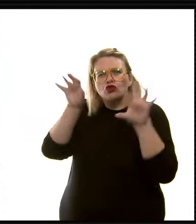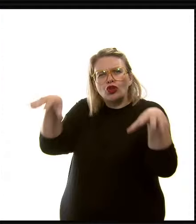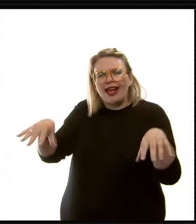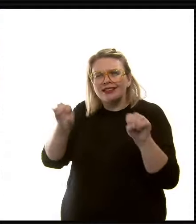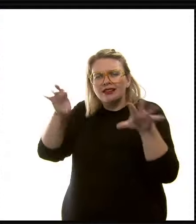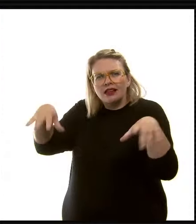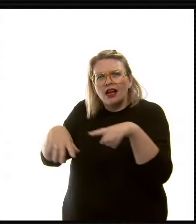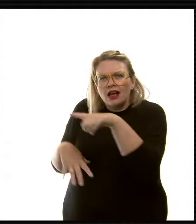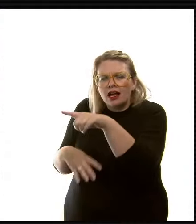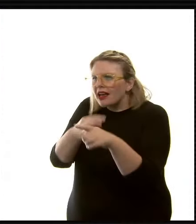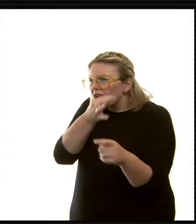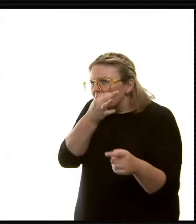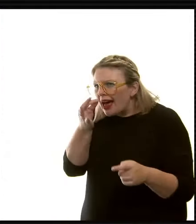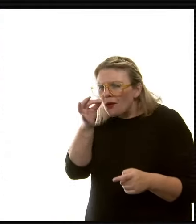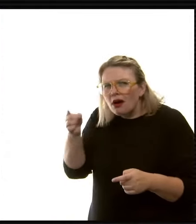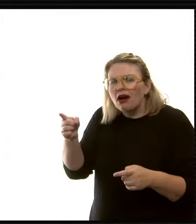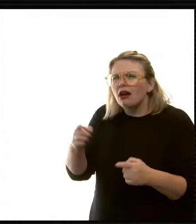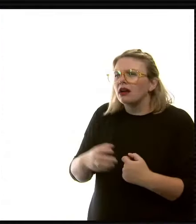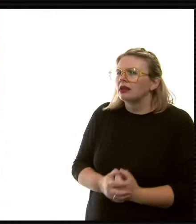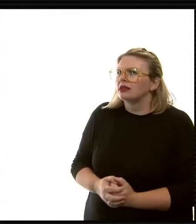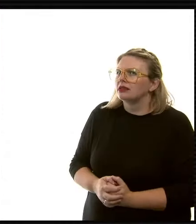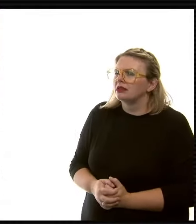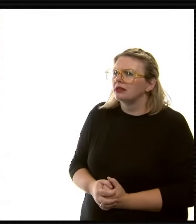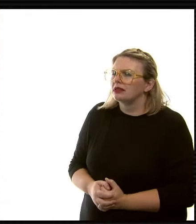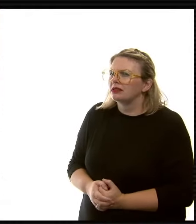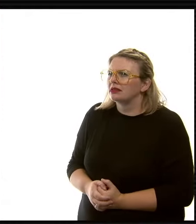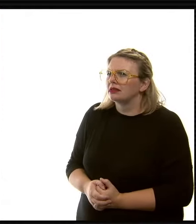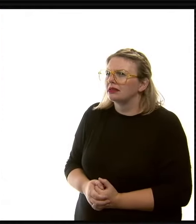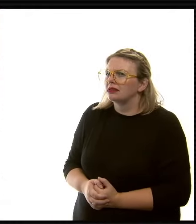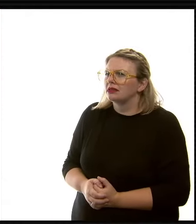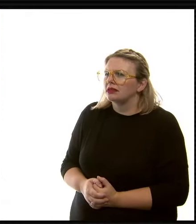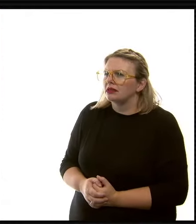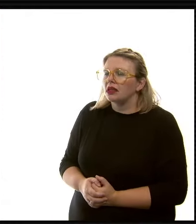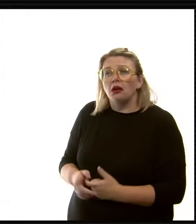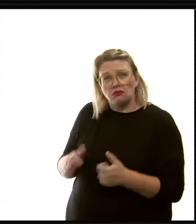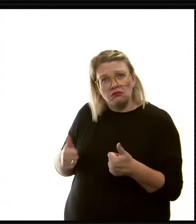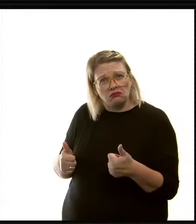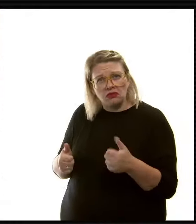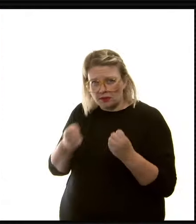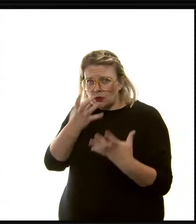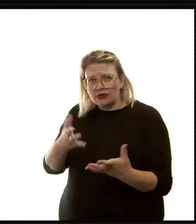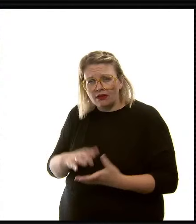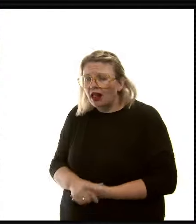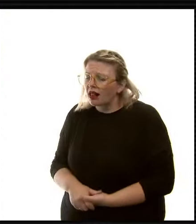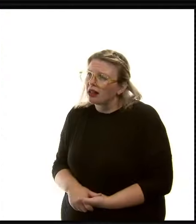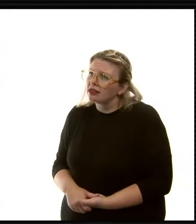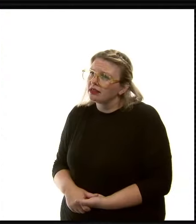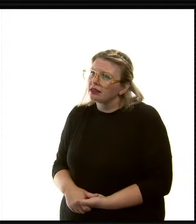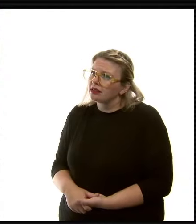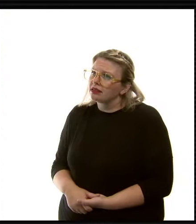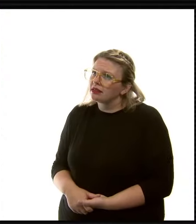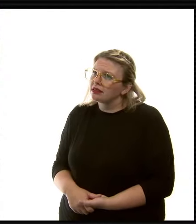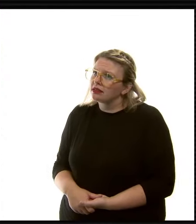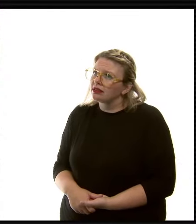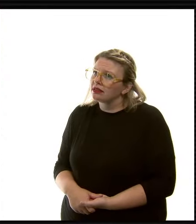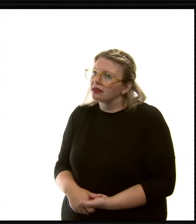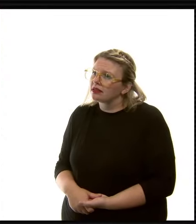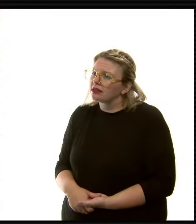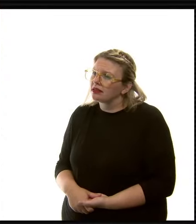blue flowers, they can be like splashes. Yeah, we're good. Look at that, beautiful. This is so tricky.